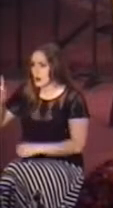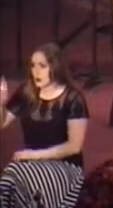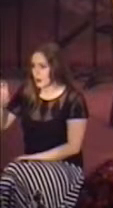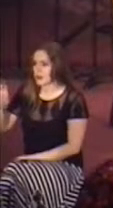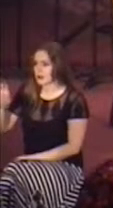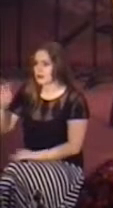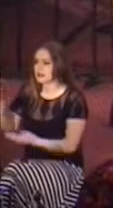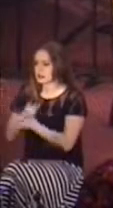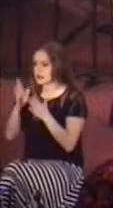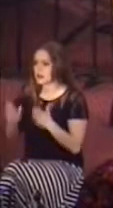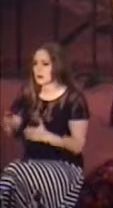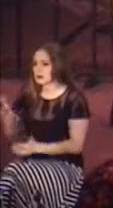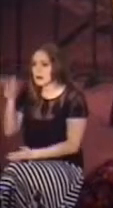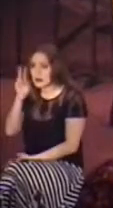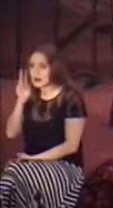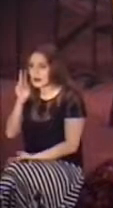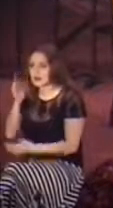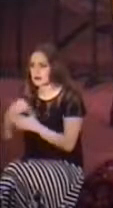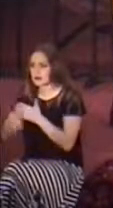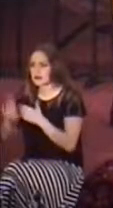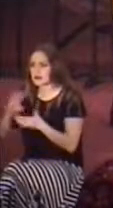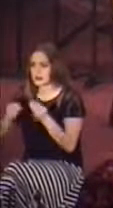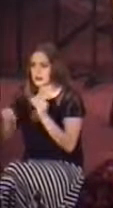heard the birth story.